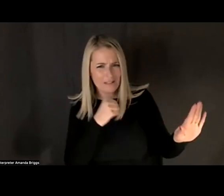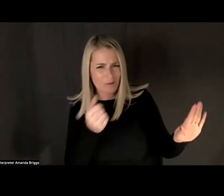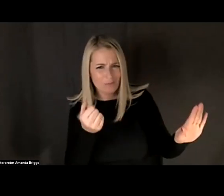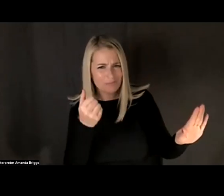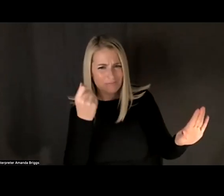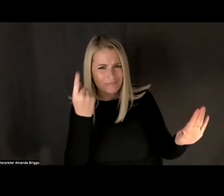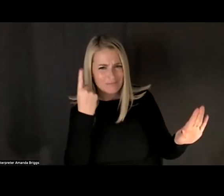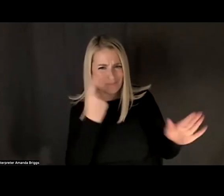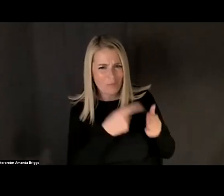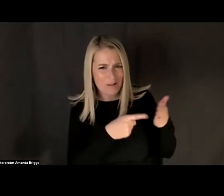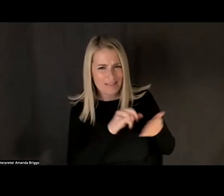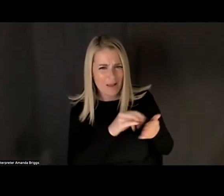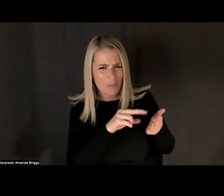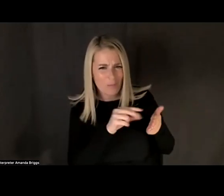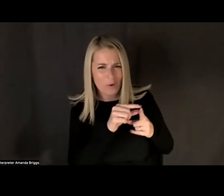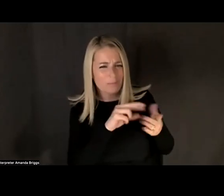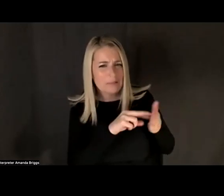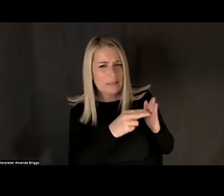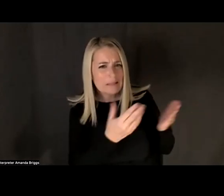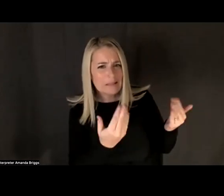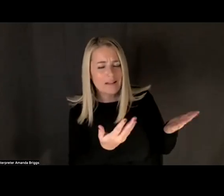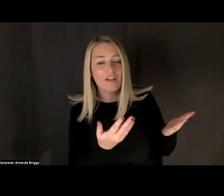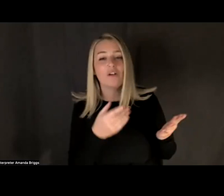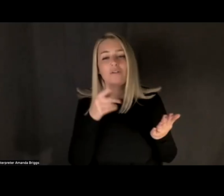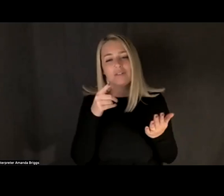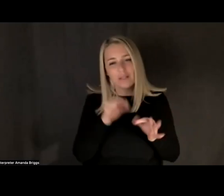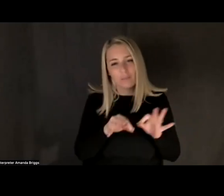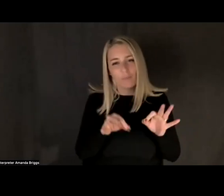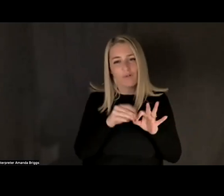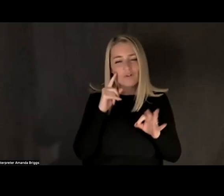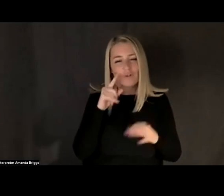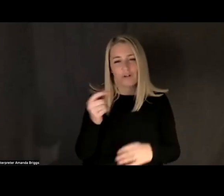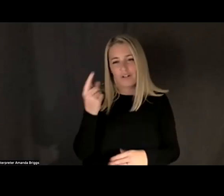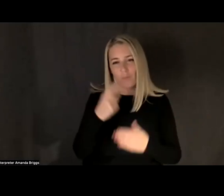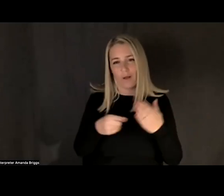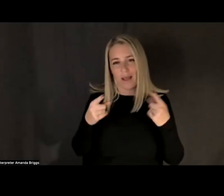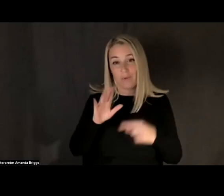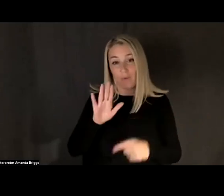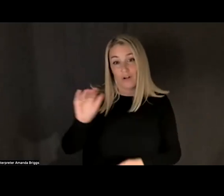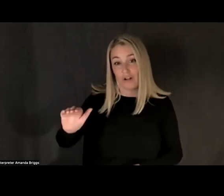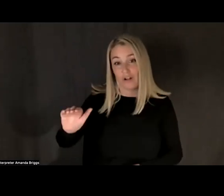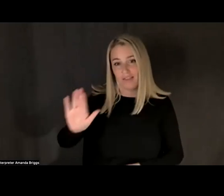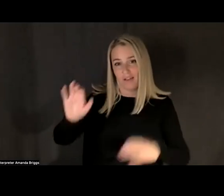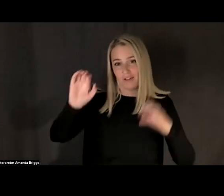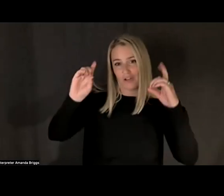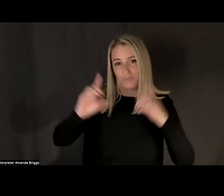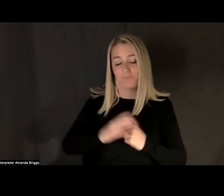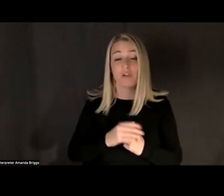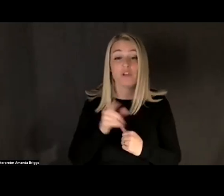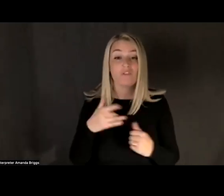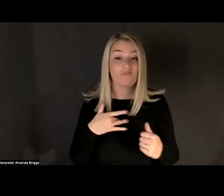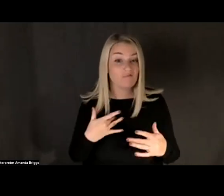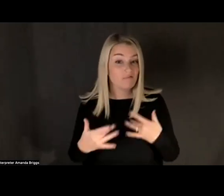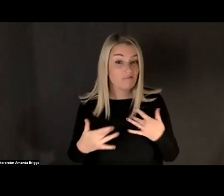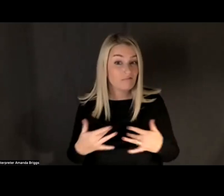it's important for you to understand what's happening with your child's education. If you have concerns, first thing I would do is talk